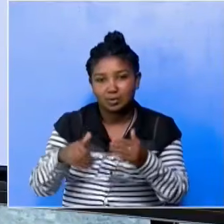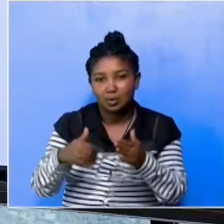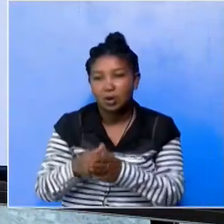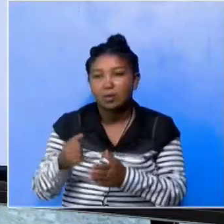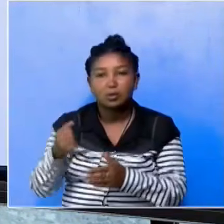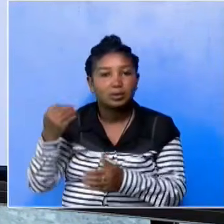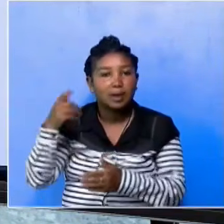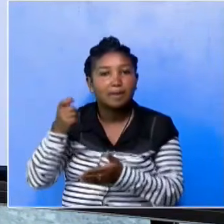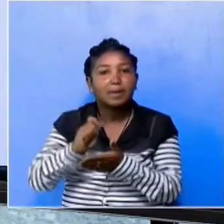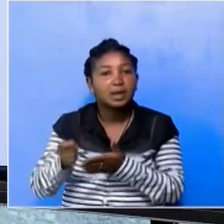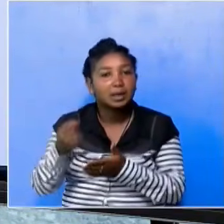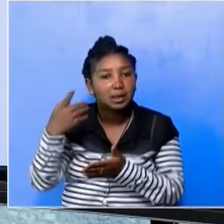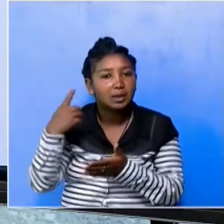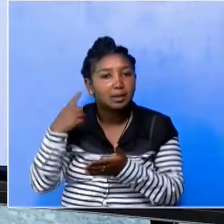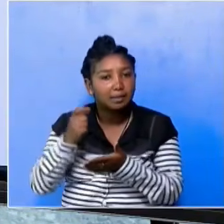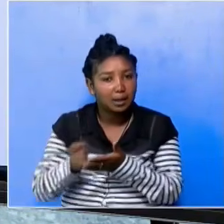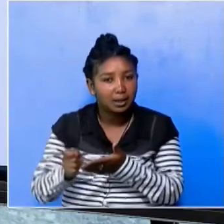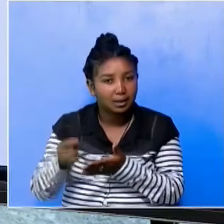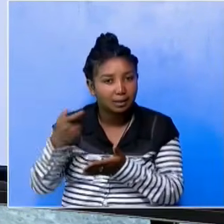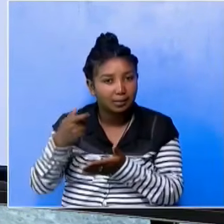pen? Pen?